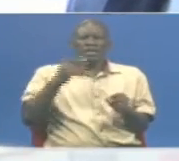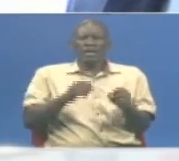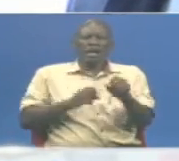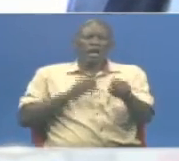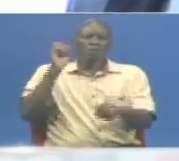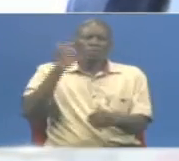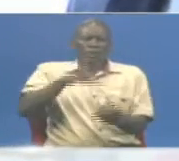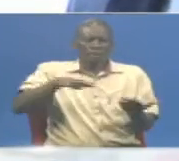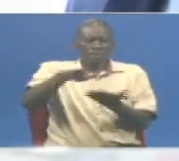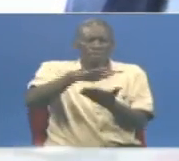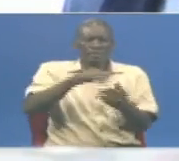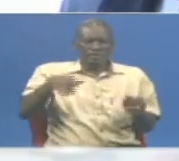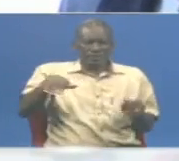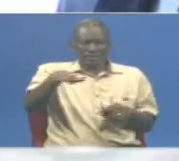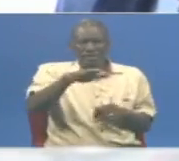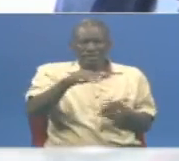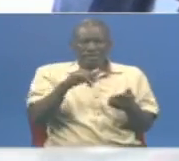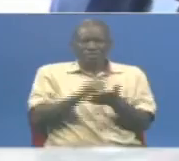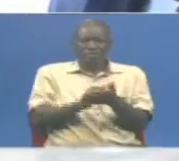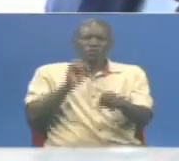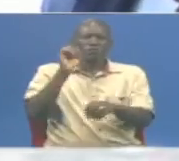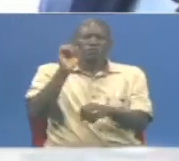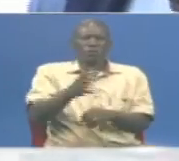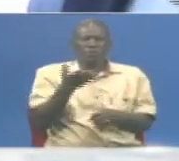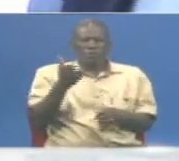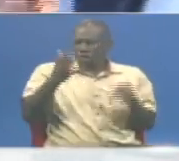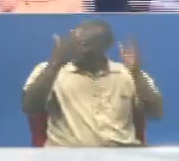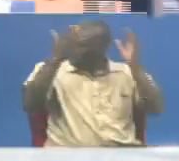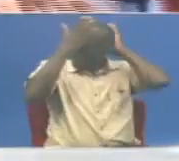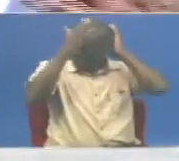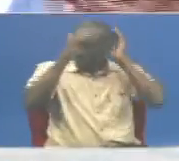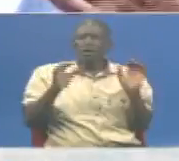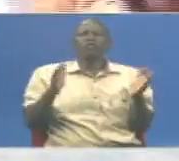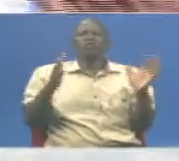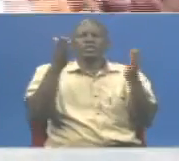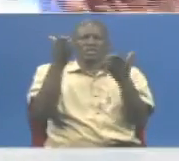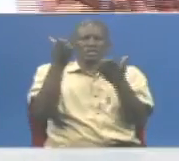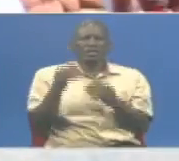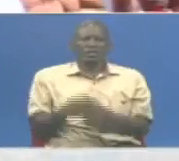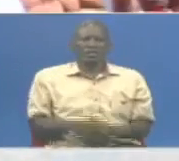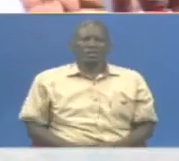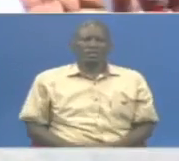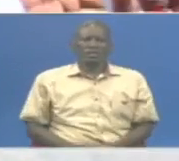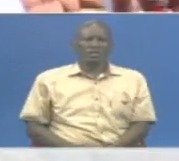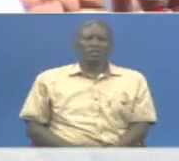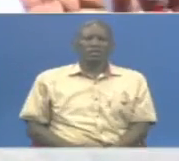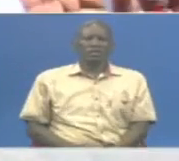guess what? That film is going to be shot in Kakamega Forest.